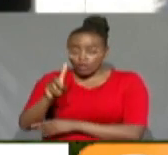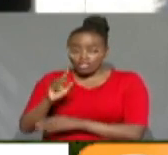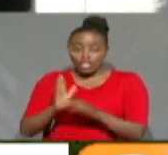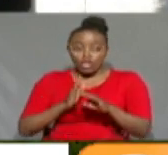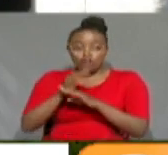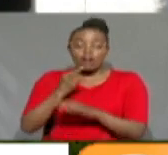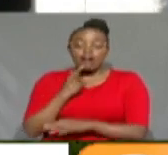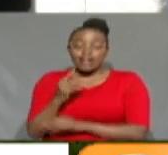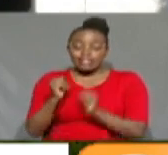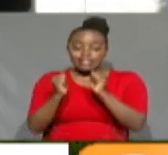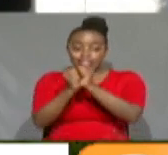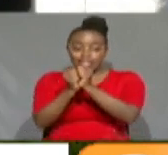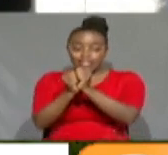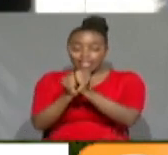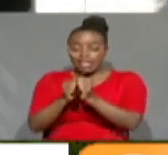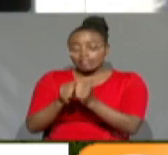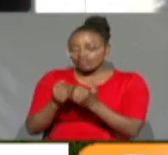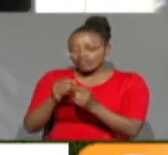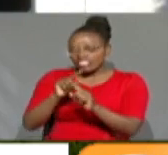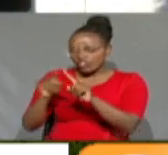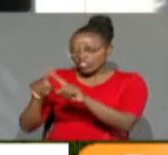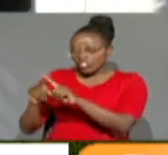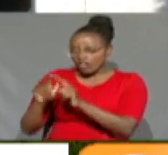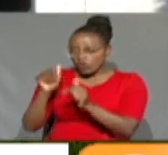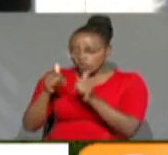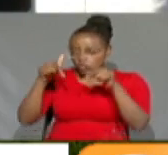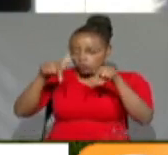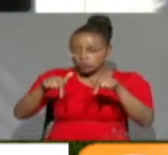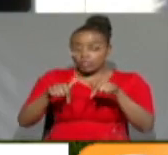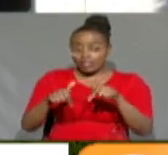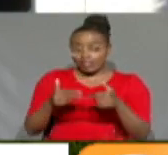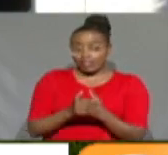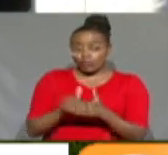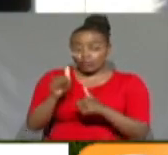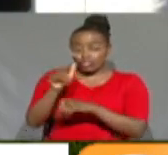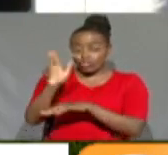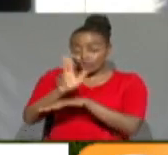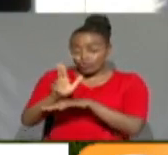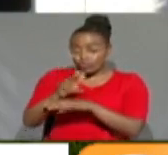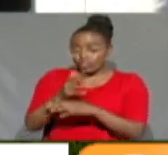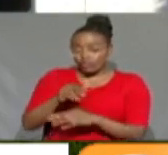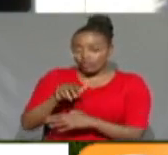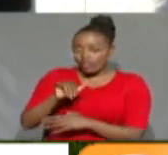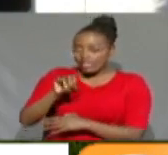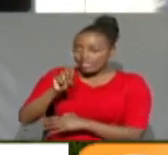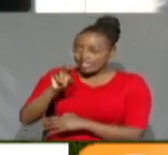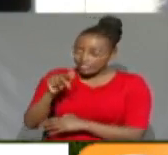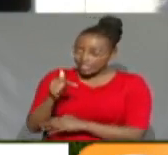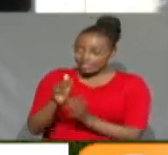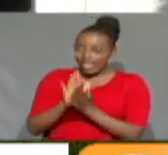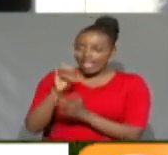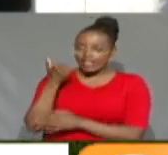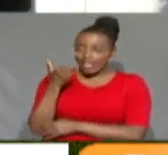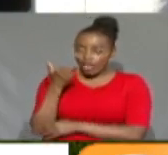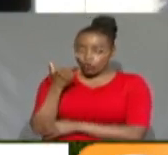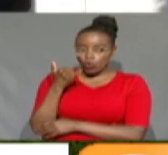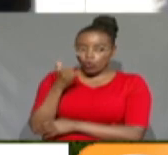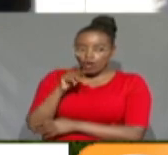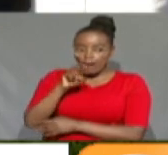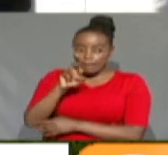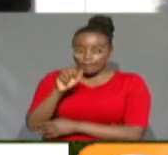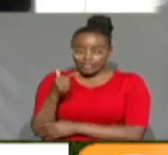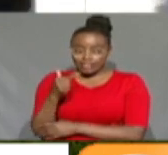than 110 species today. That also applies to insects in the yellow trap, or also your